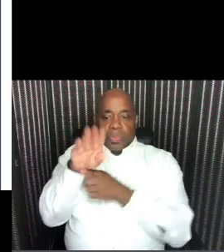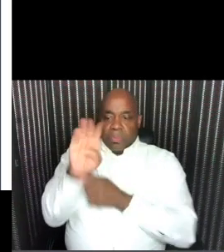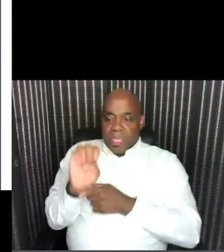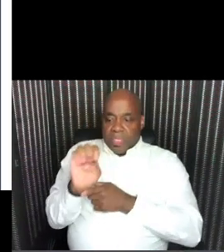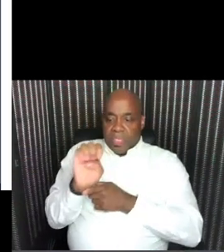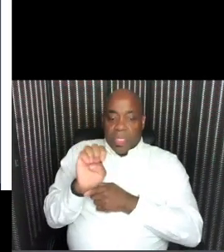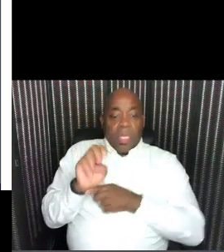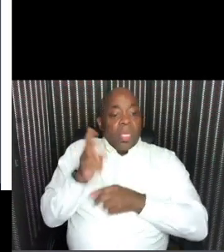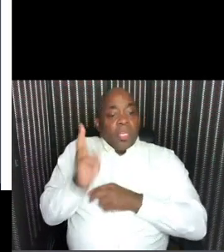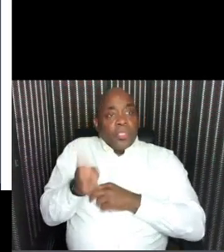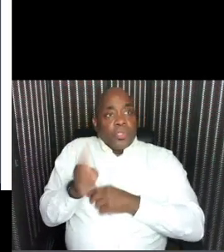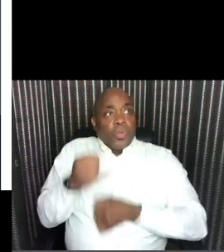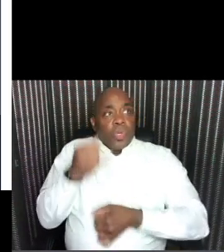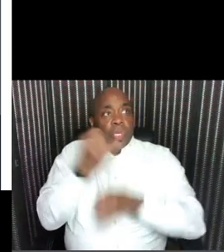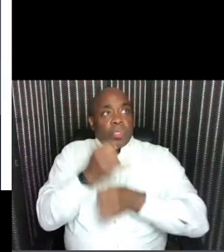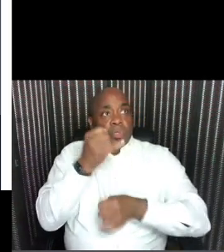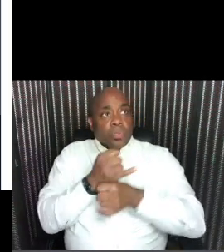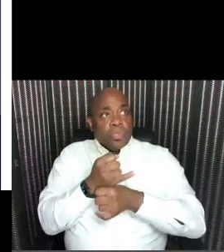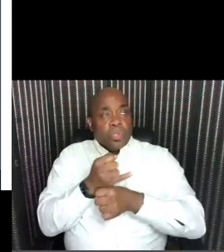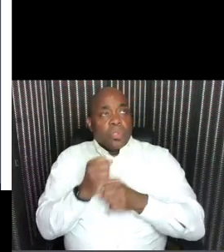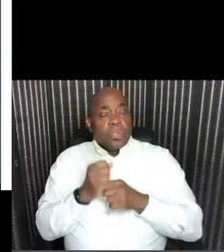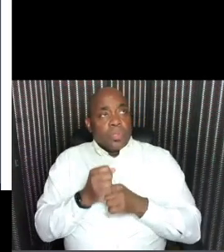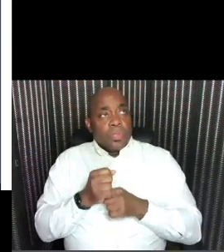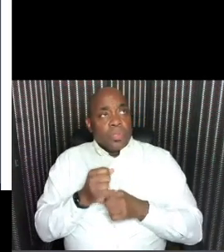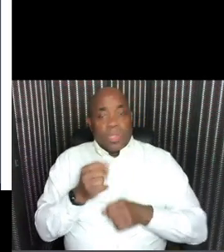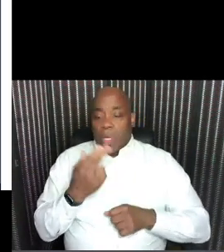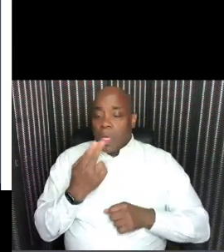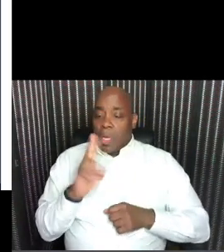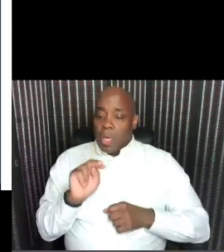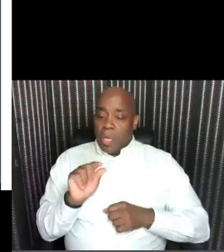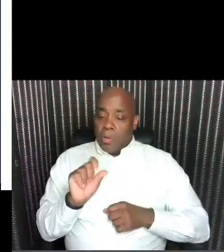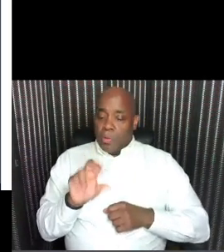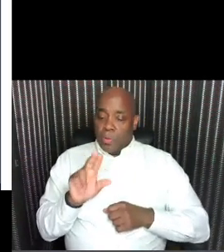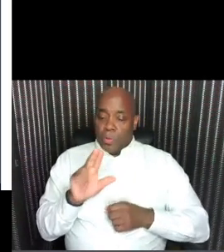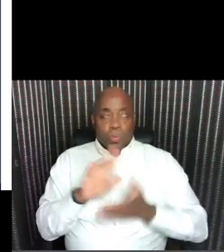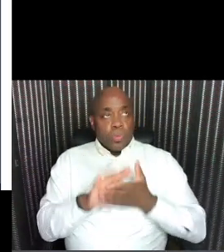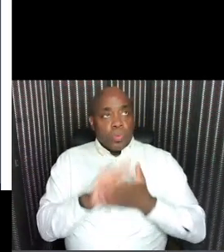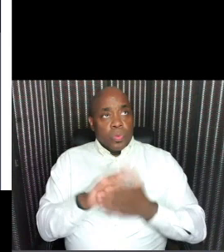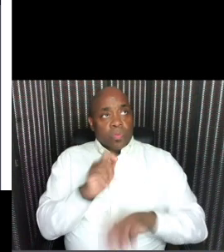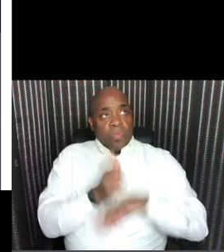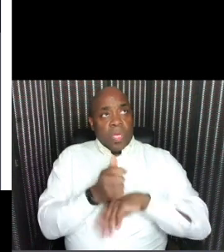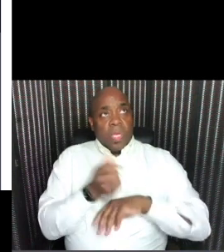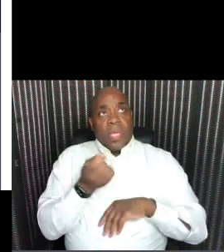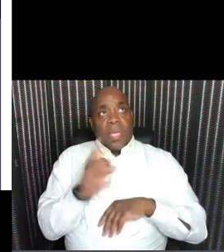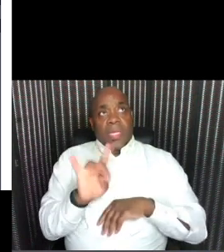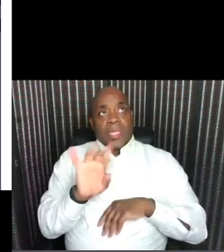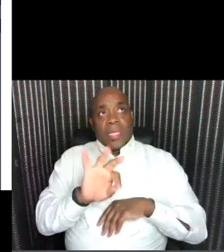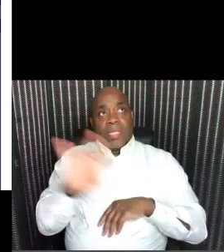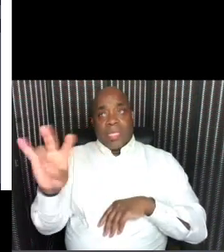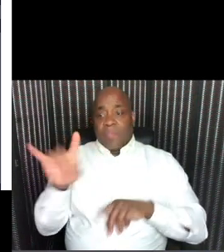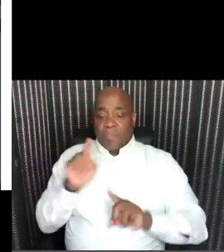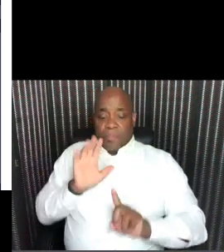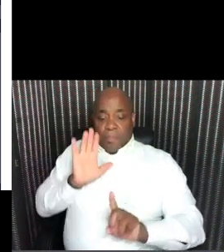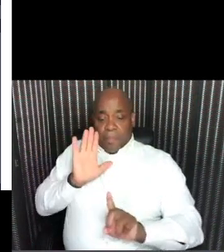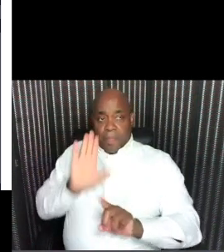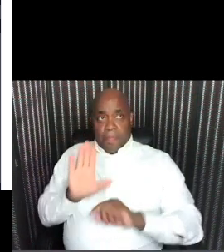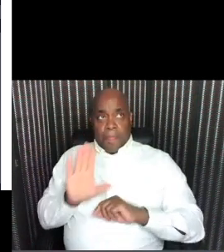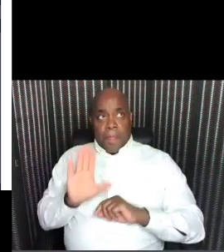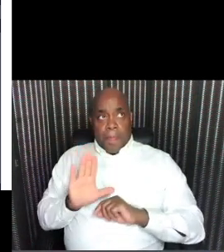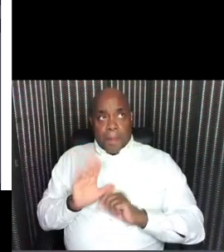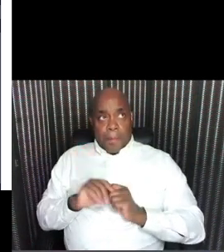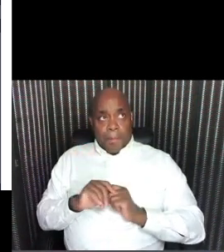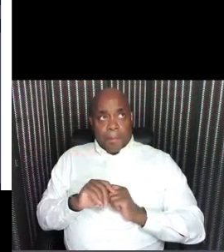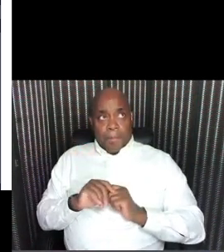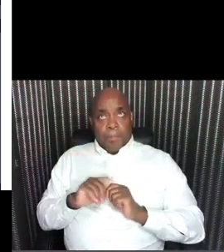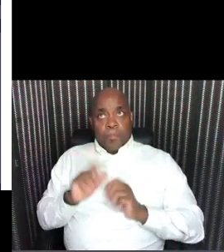called the Hungerford School, which was founded in 1897, is up for to be sold by